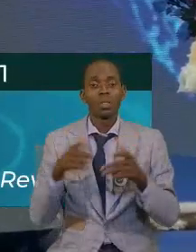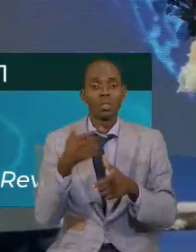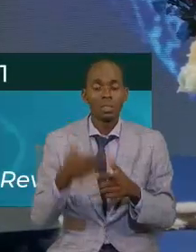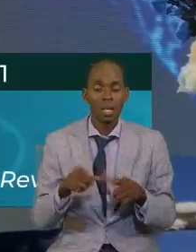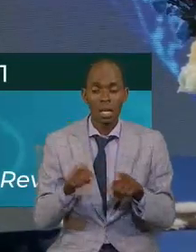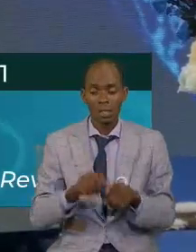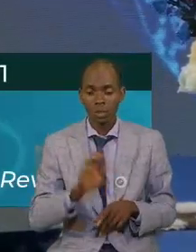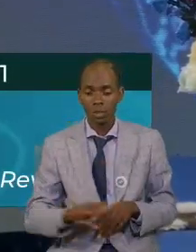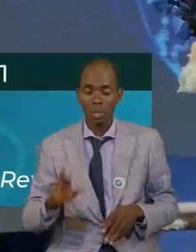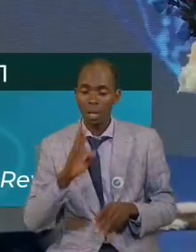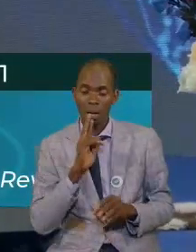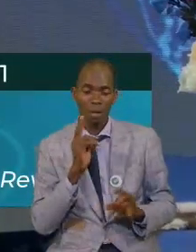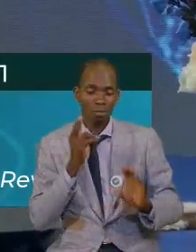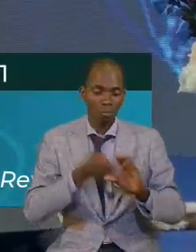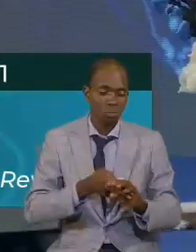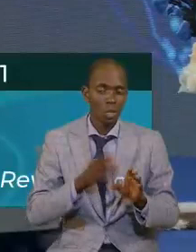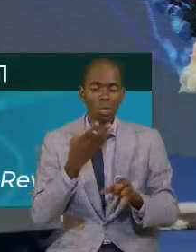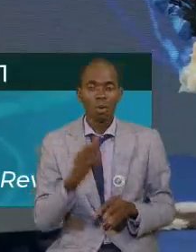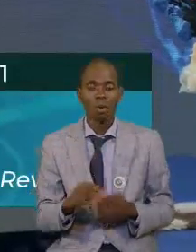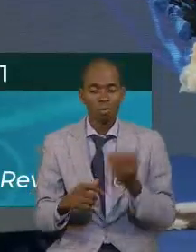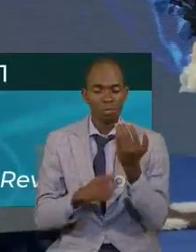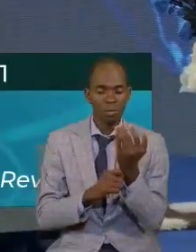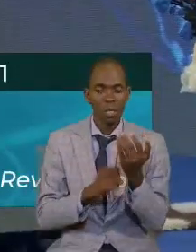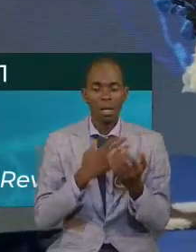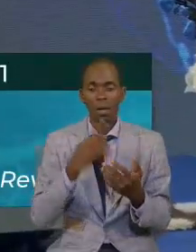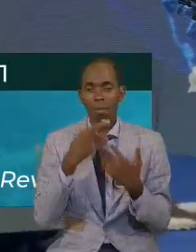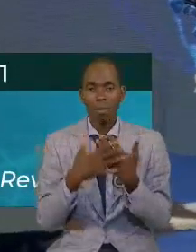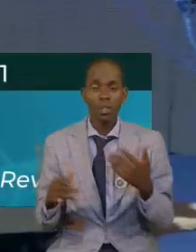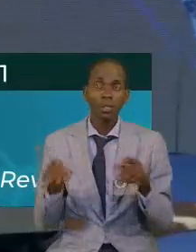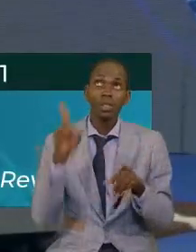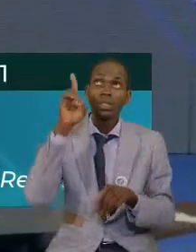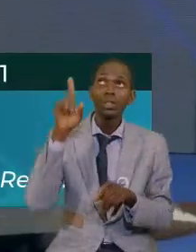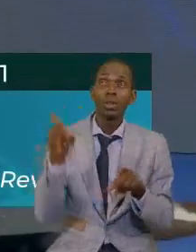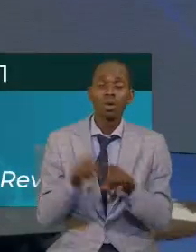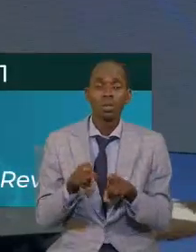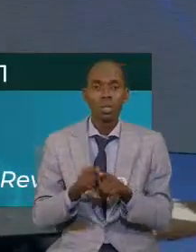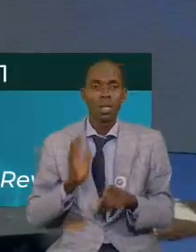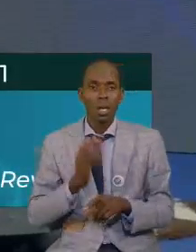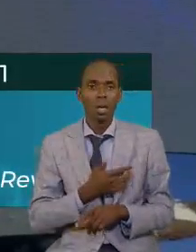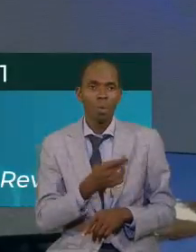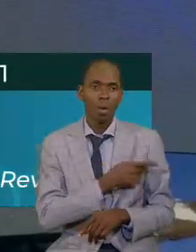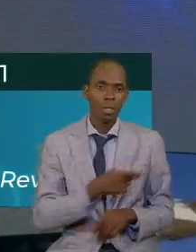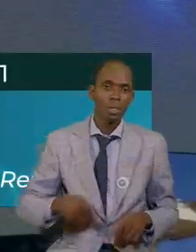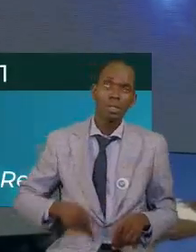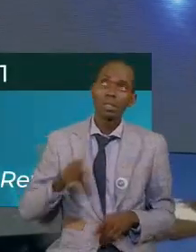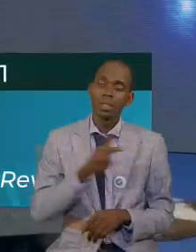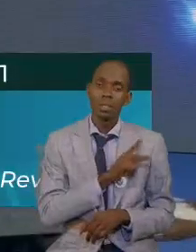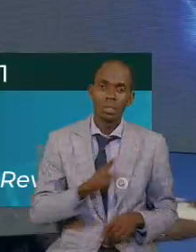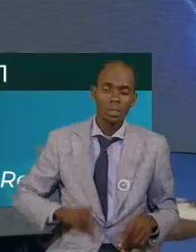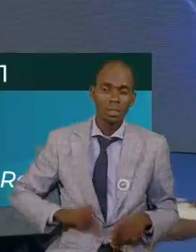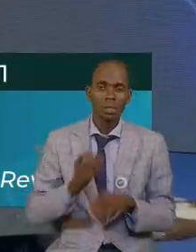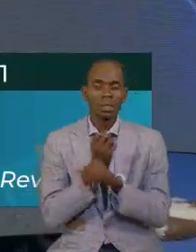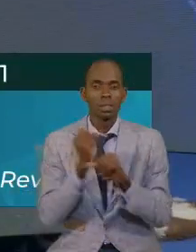partakers of flesh and blood, he also our king, he also our prince, he also our savior, he